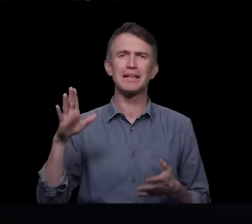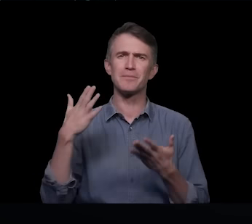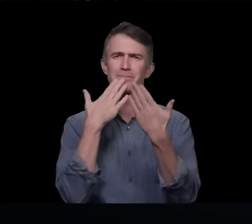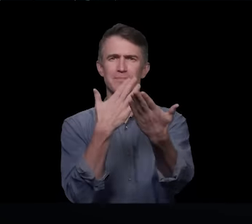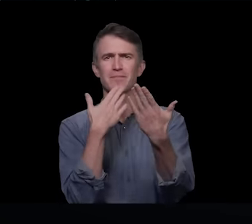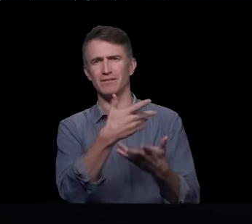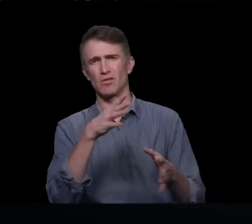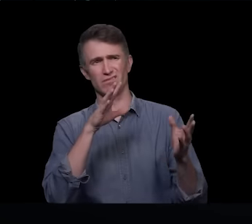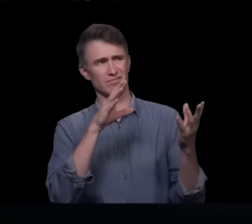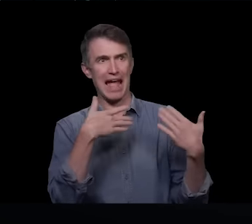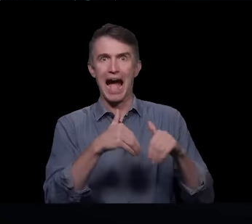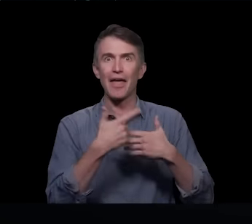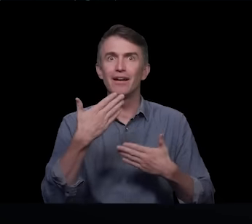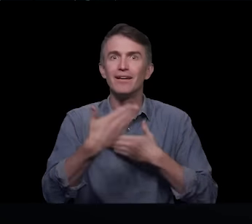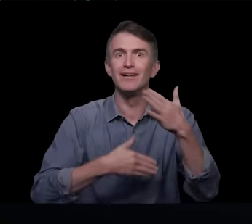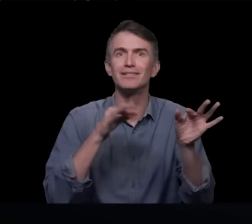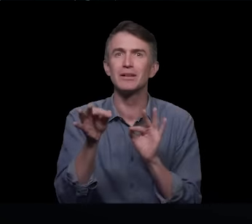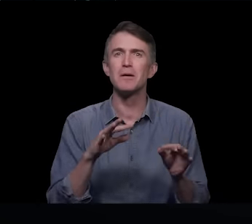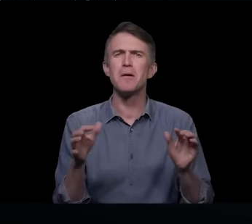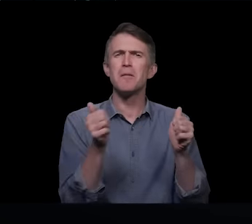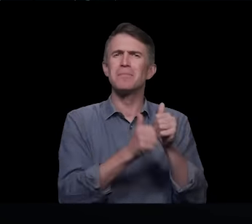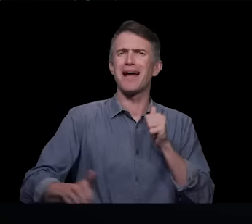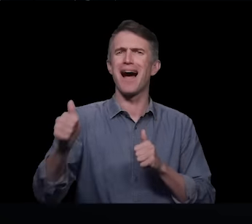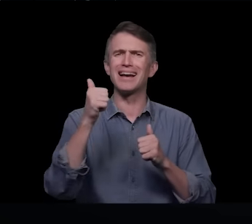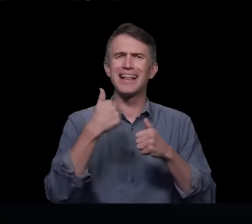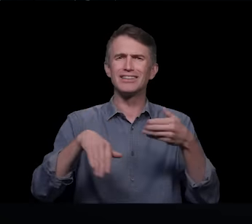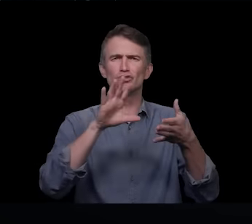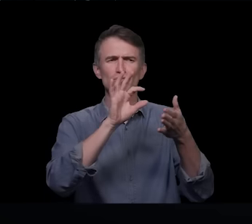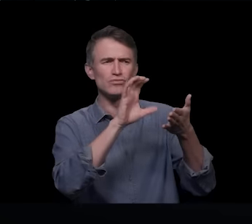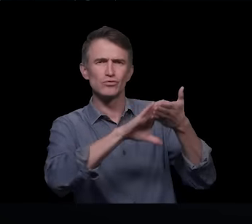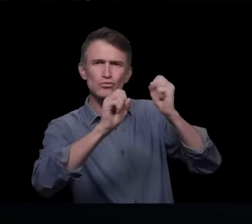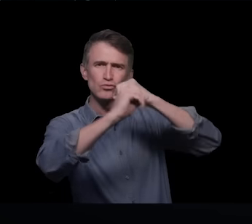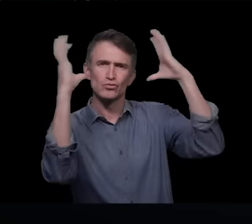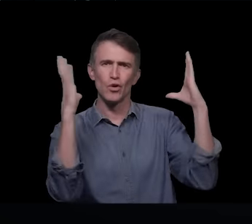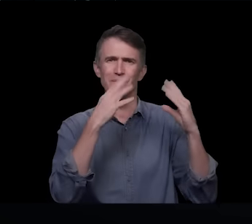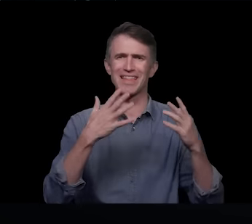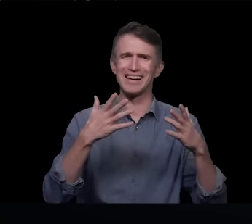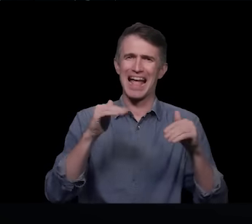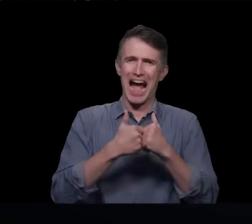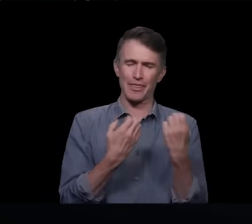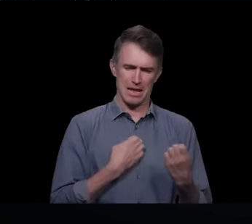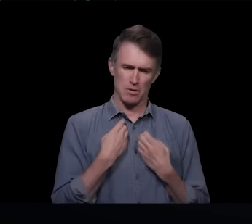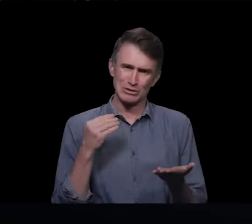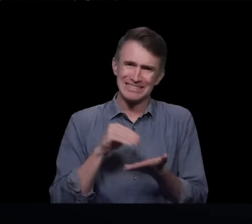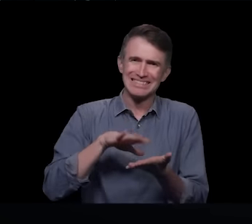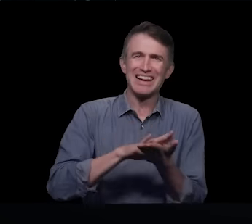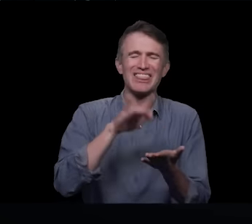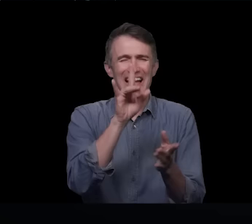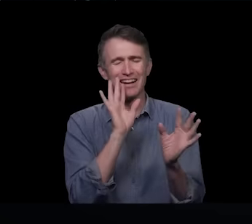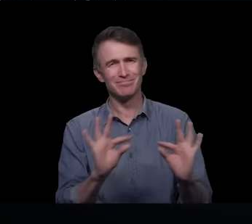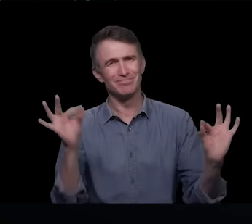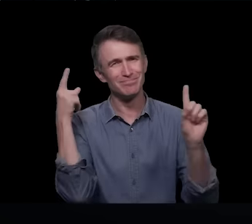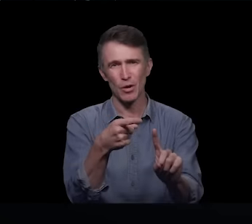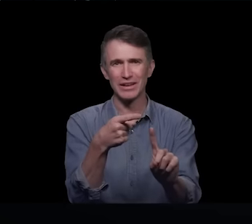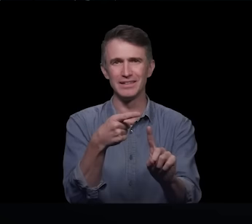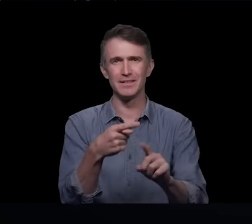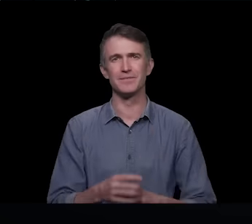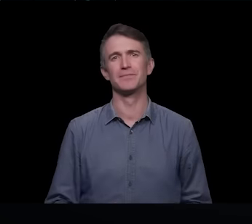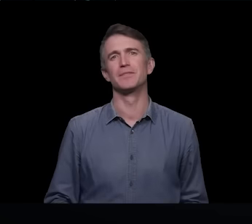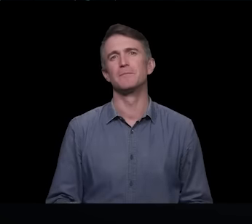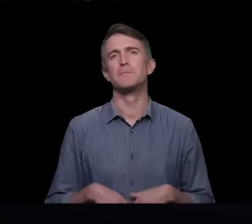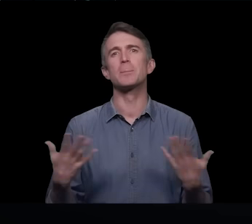us that their descriptions went, quote, beyond just the scores and data. We get the emotions of the moment, and that's priceless, end